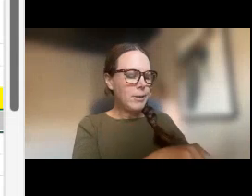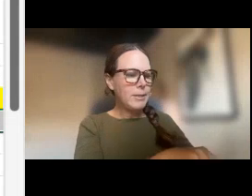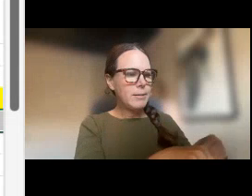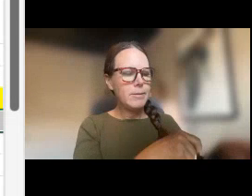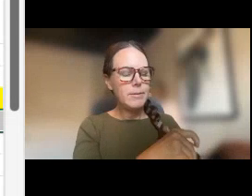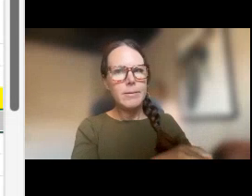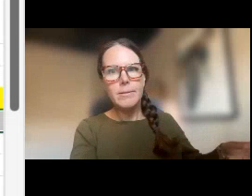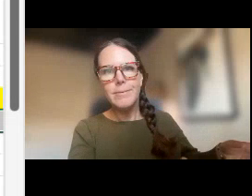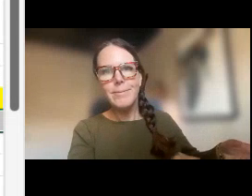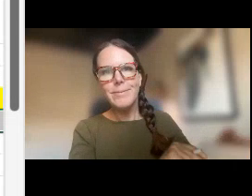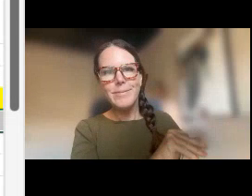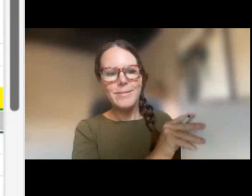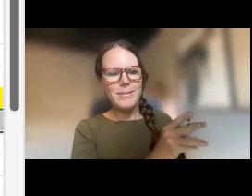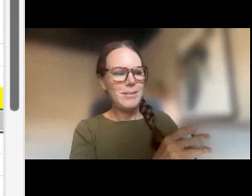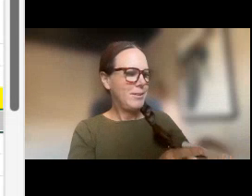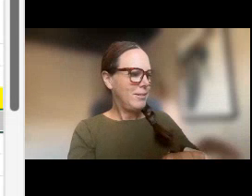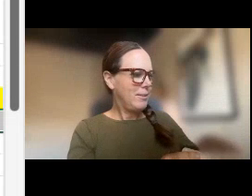all right.